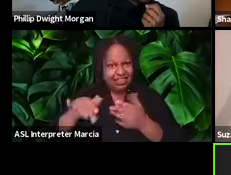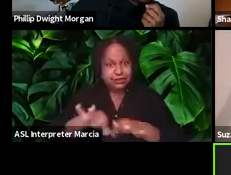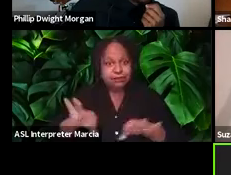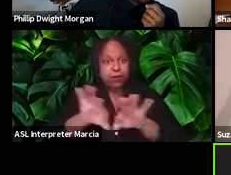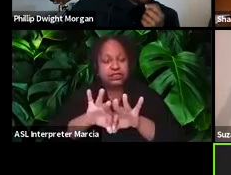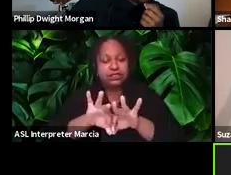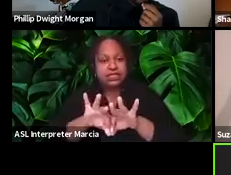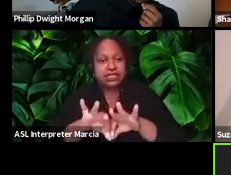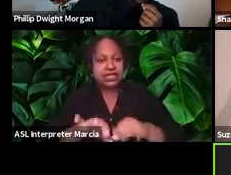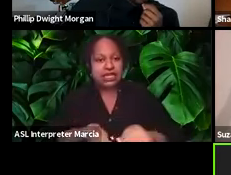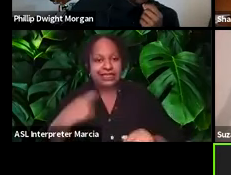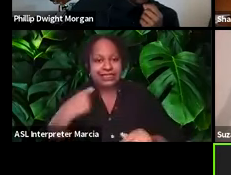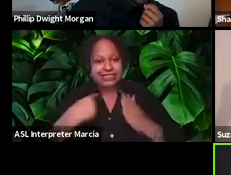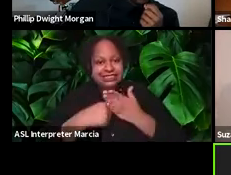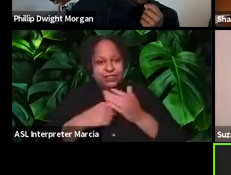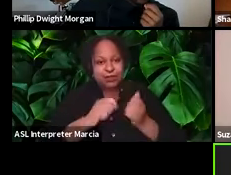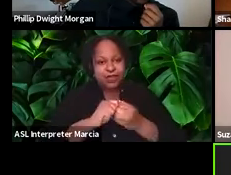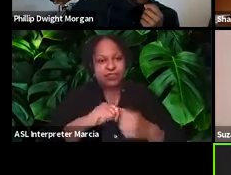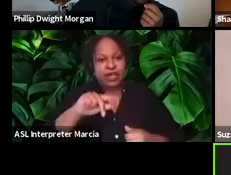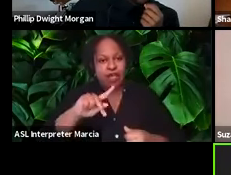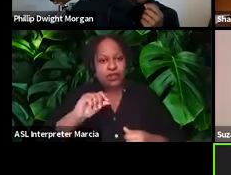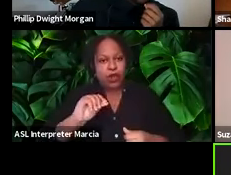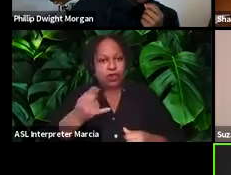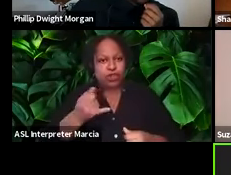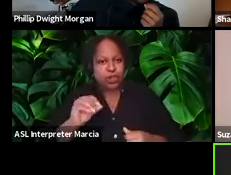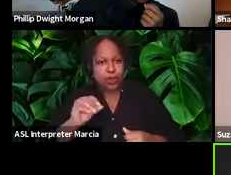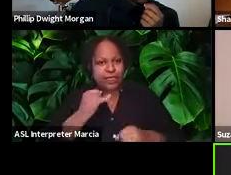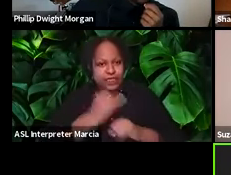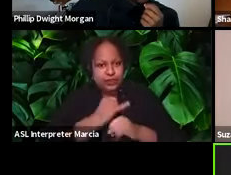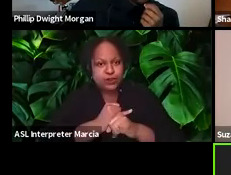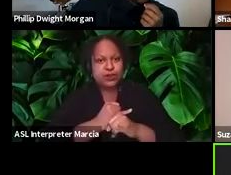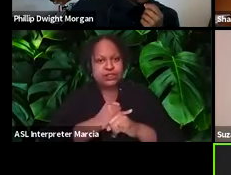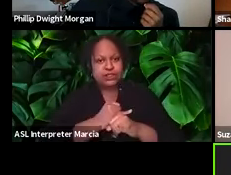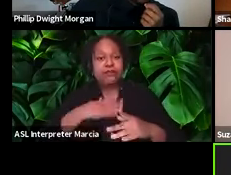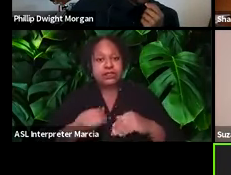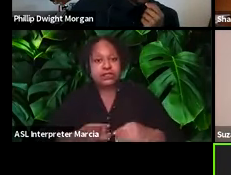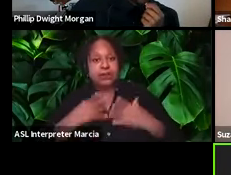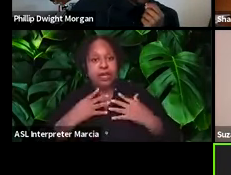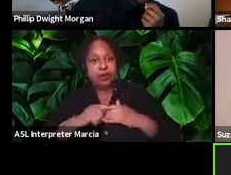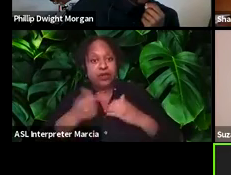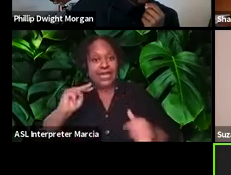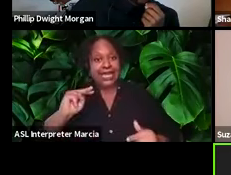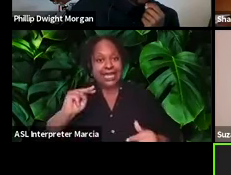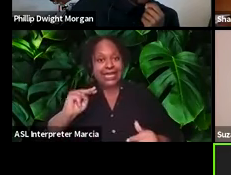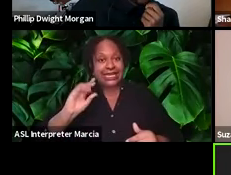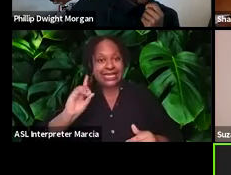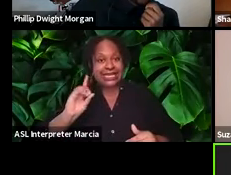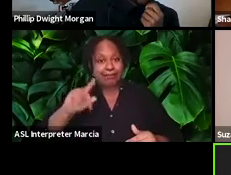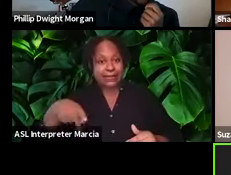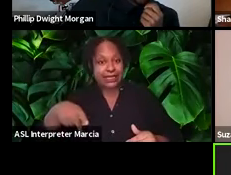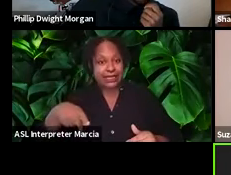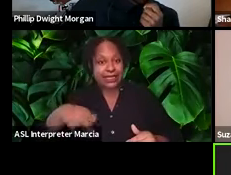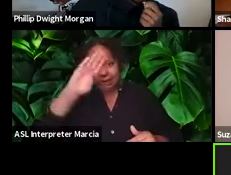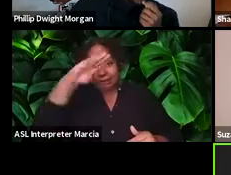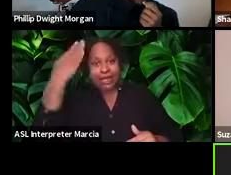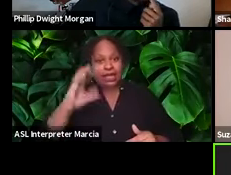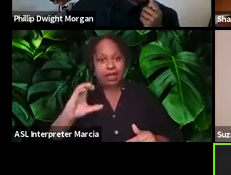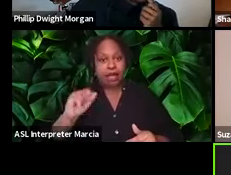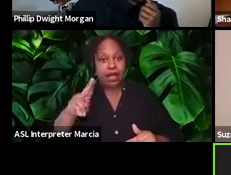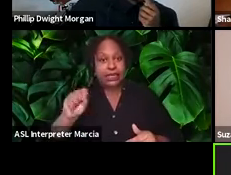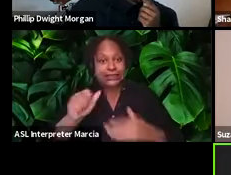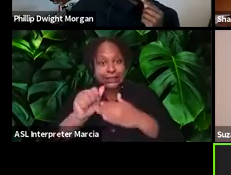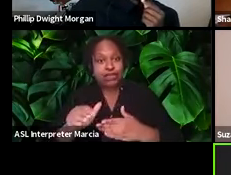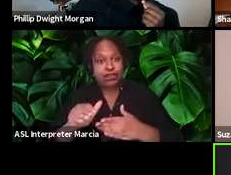Kika has been doing with Cultural Institute. I've been very inspired by a lot of our NDP Black Caucus leaders.